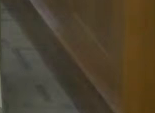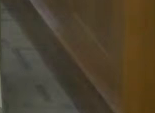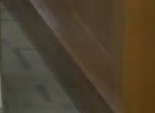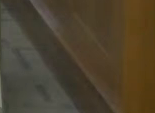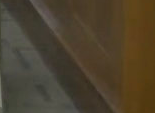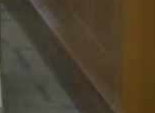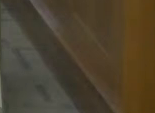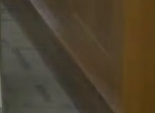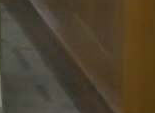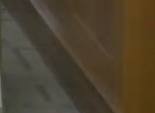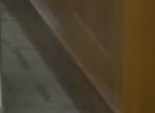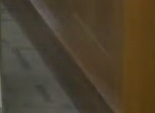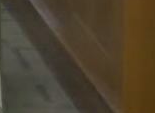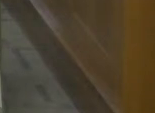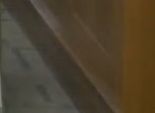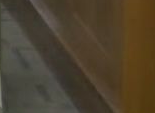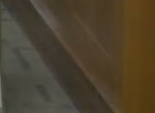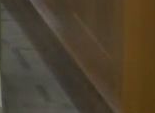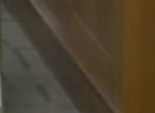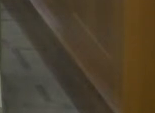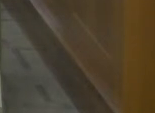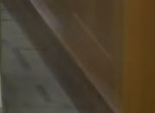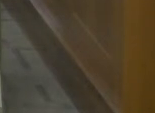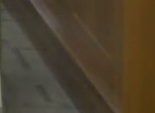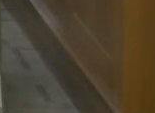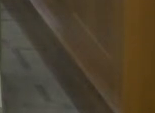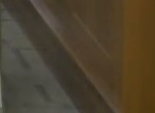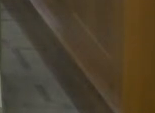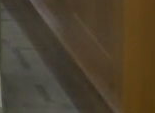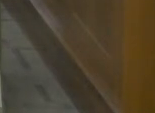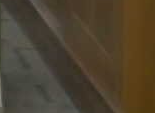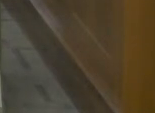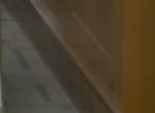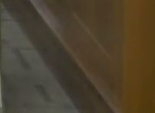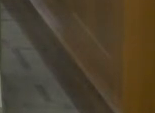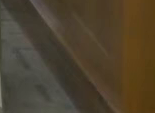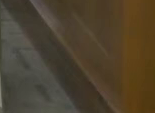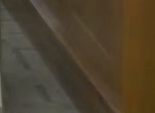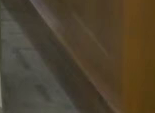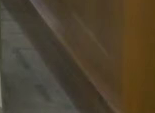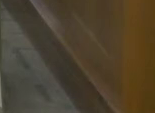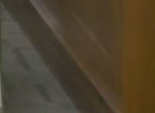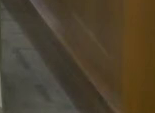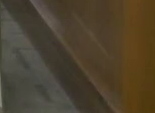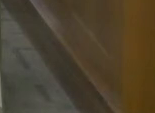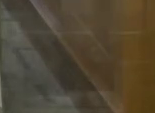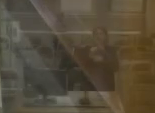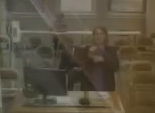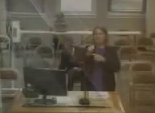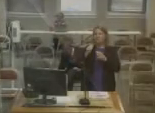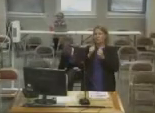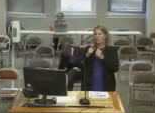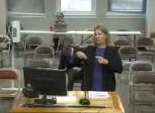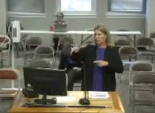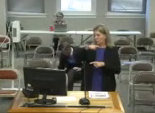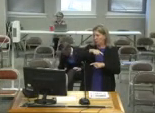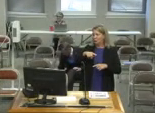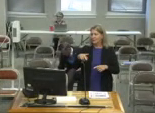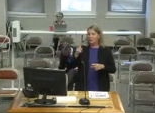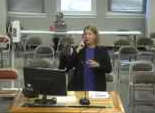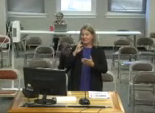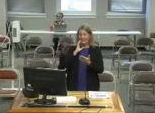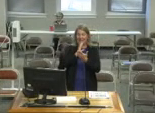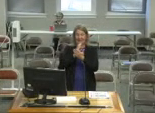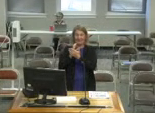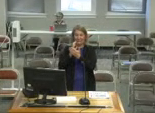so this quarterly report I've decided to share some data about the Kansas School for the Deaf so this will be